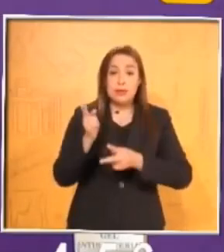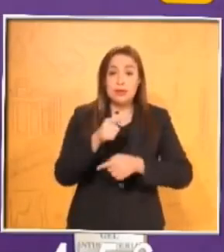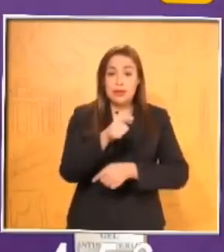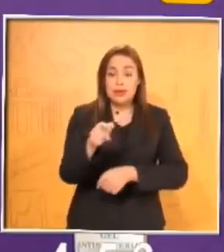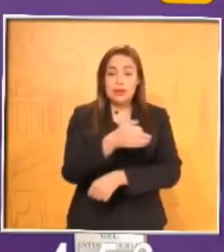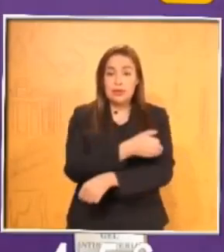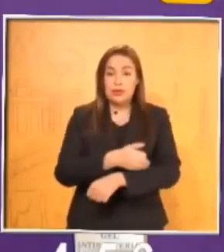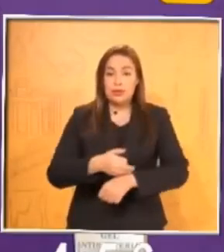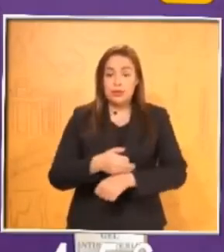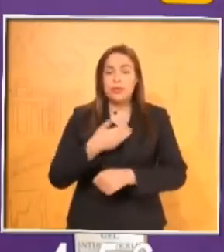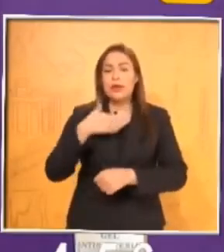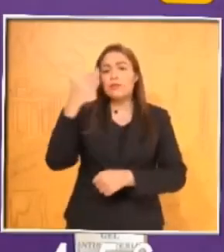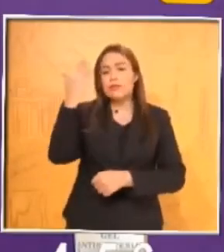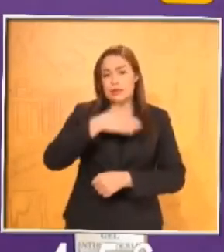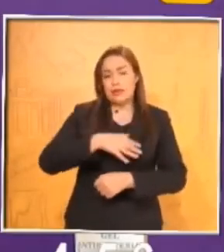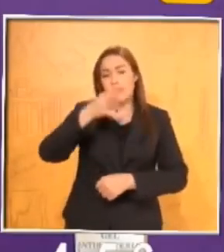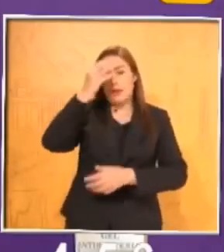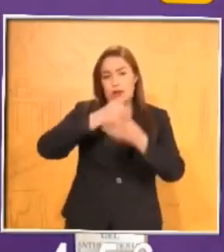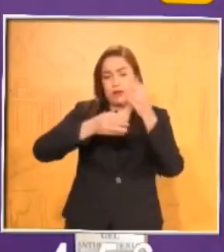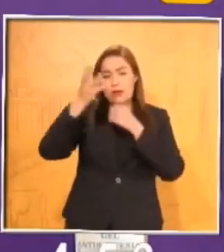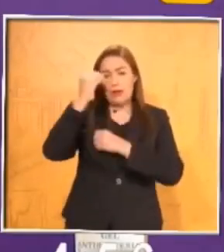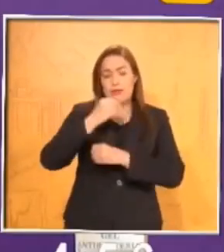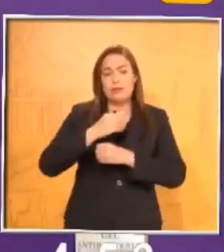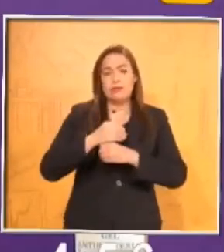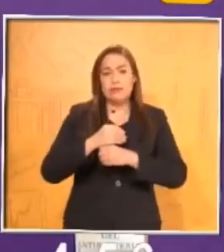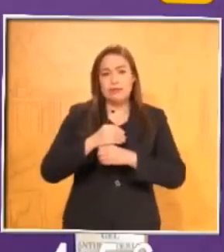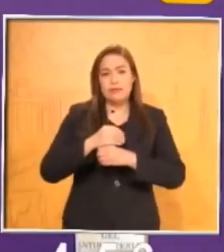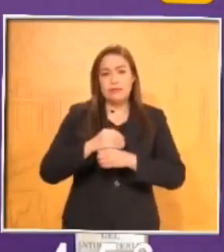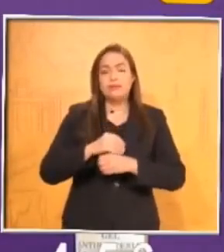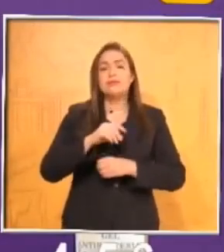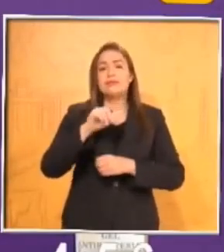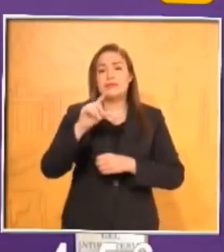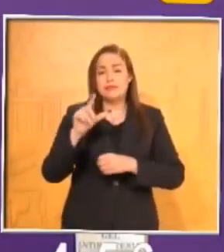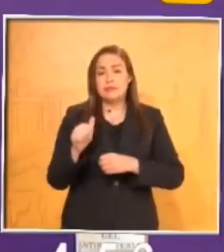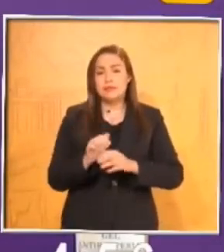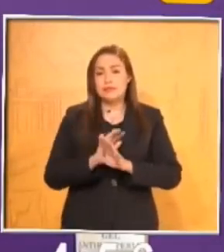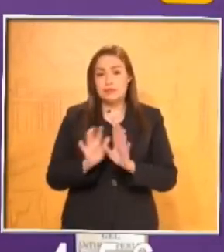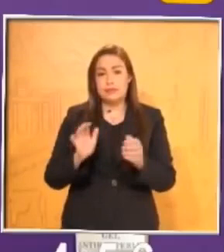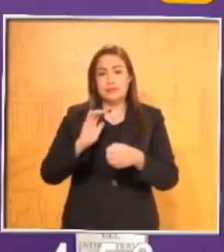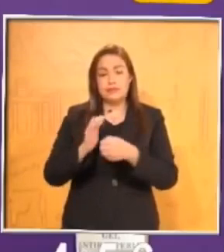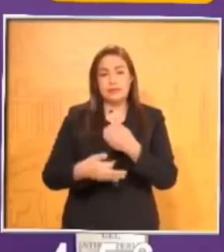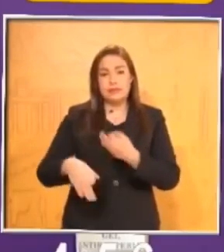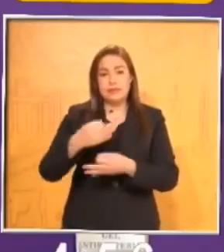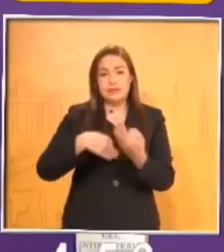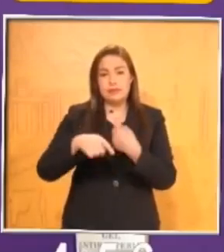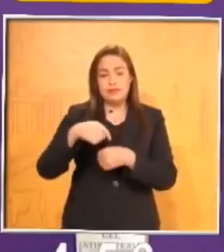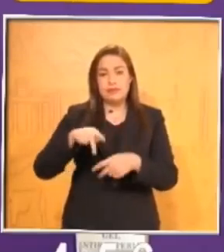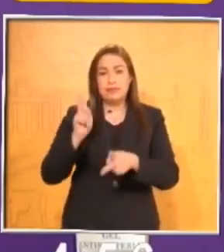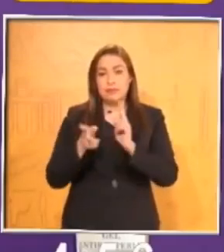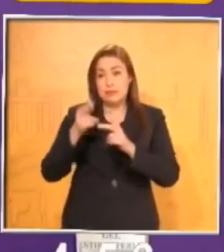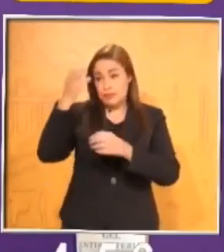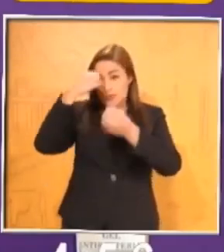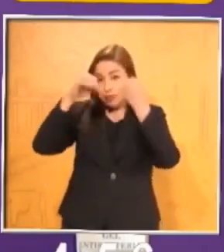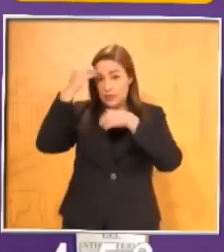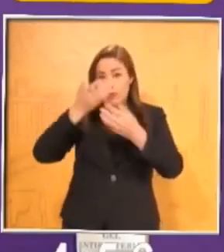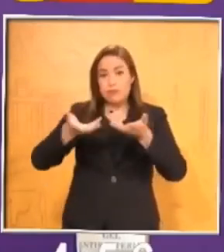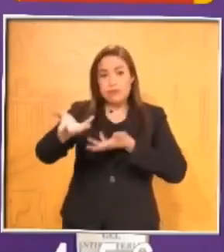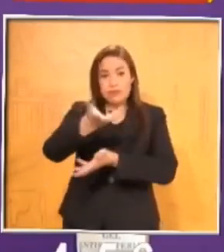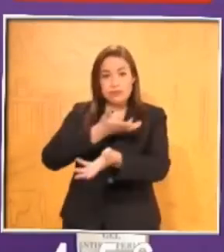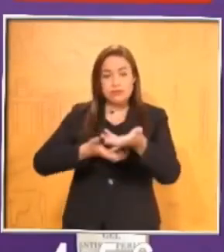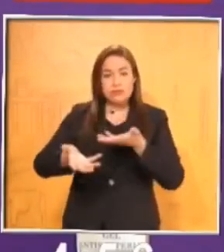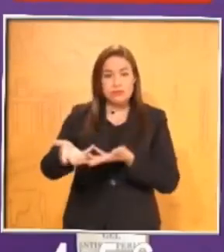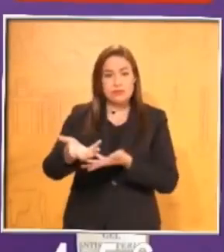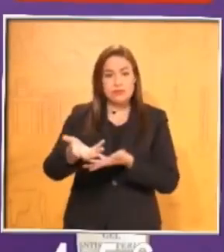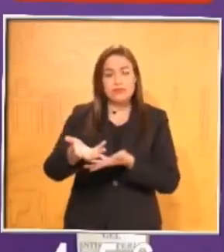because a discussion doesn't mean that you are going to fight. You're going to have a conversation, a discussion about opinions. You're going to